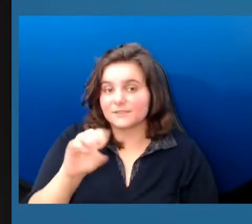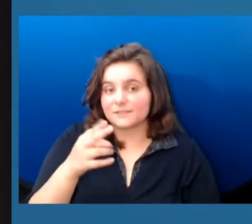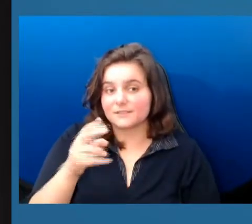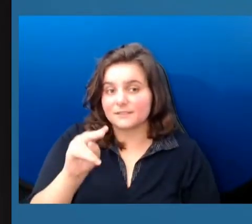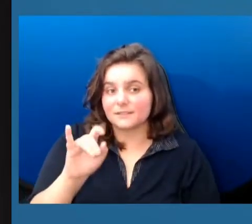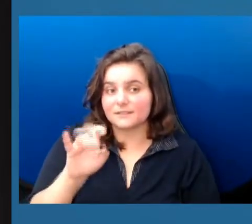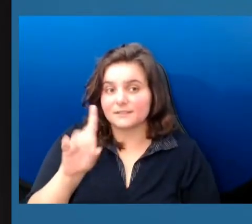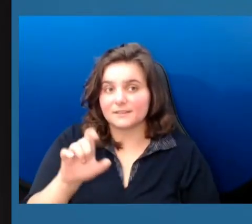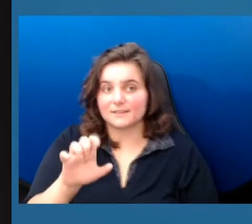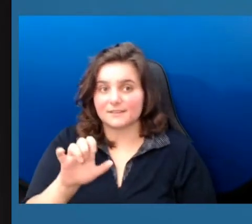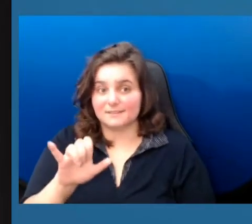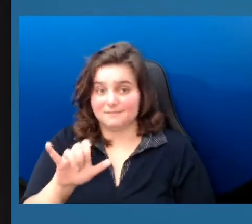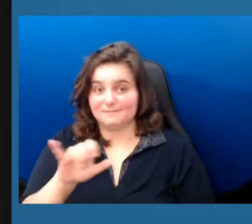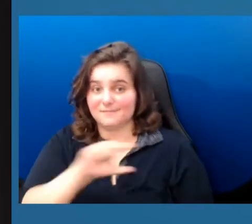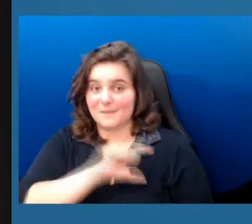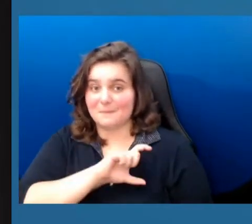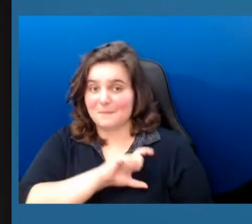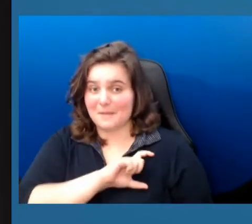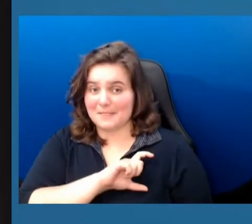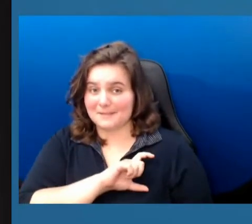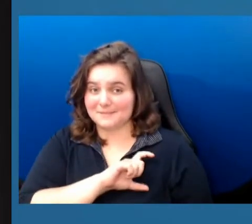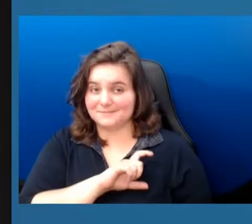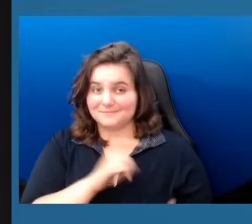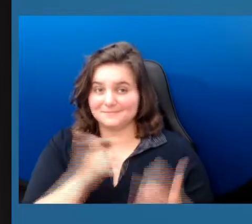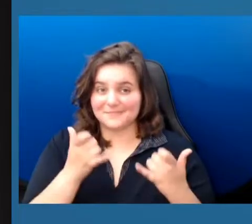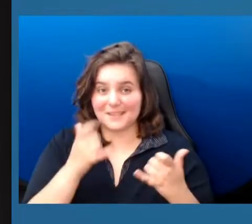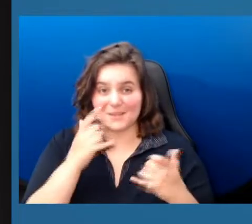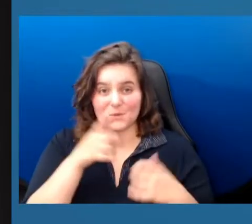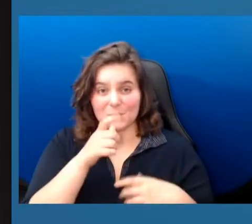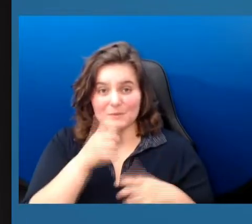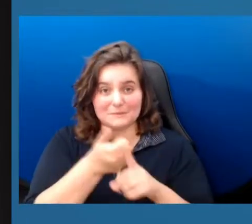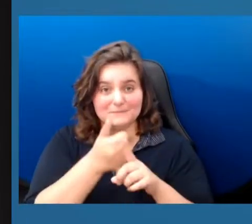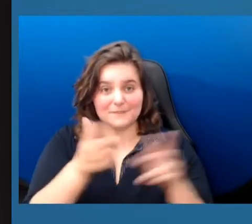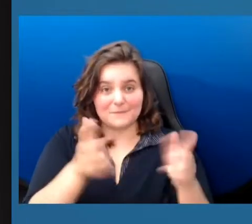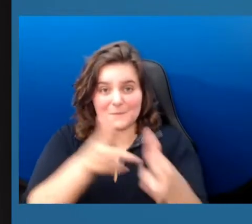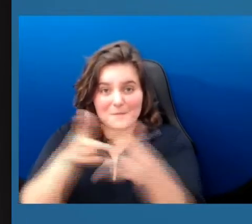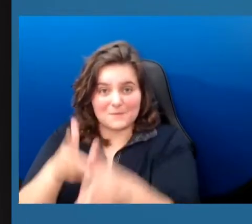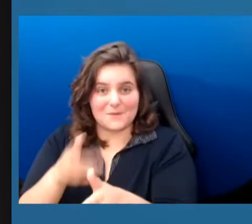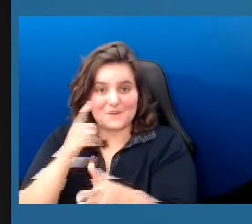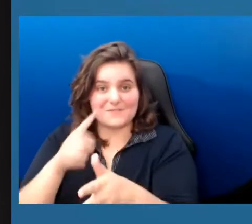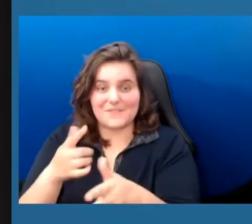pulled me over for illegal right on red, which I did do,